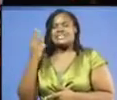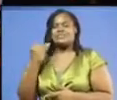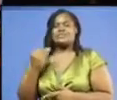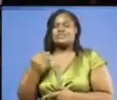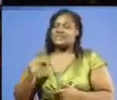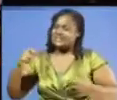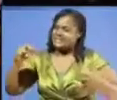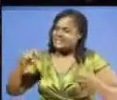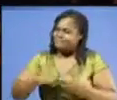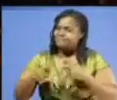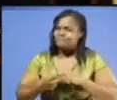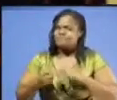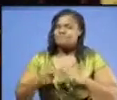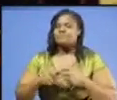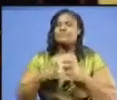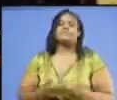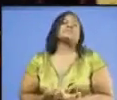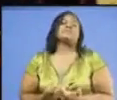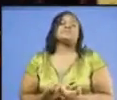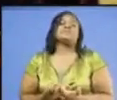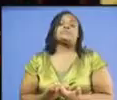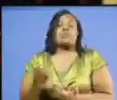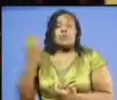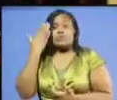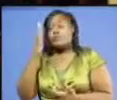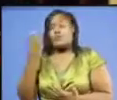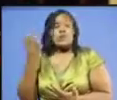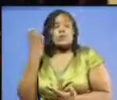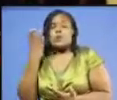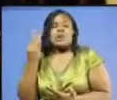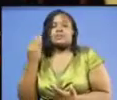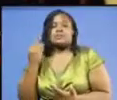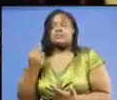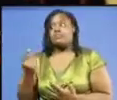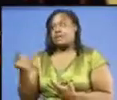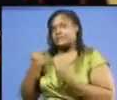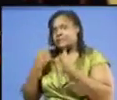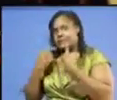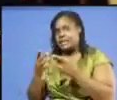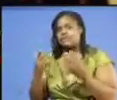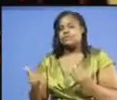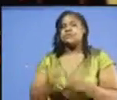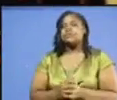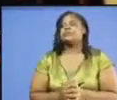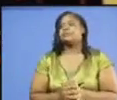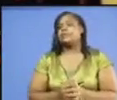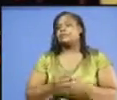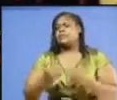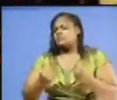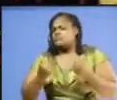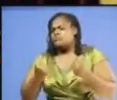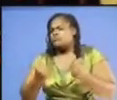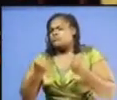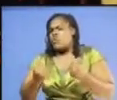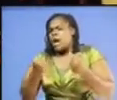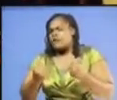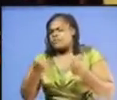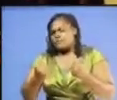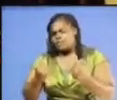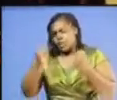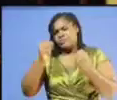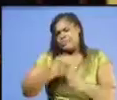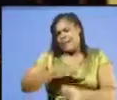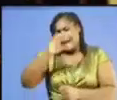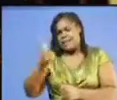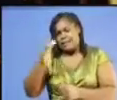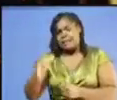what it is to have problems." Well, let me tell you what I know. I'm driving down Spurtree Hill.